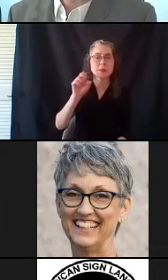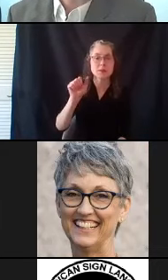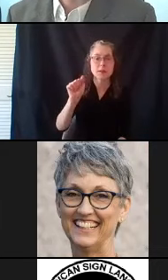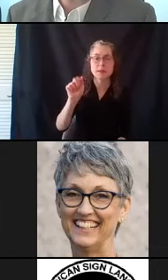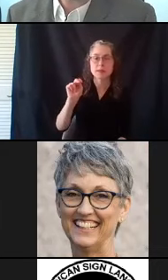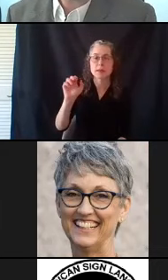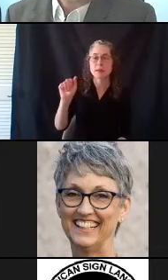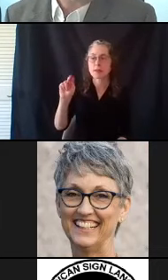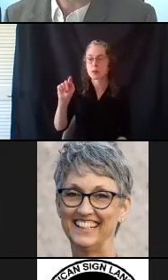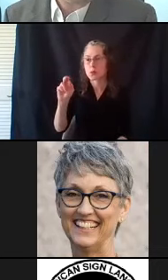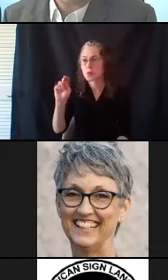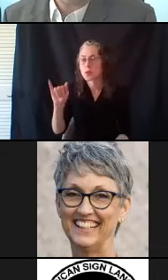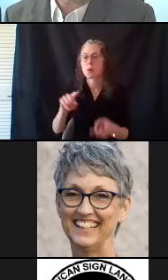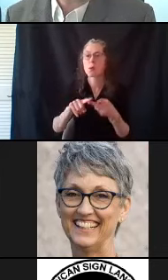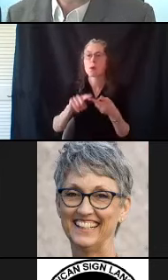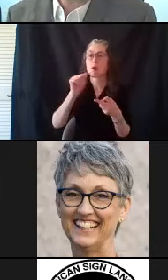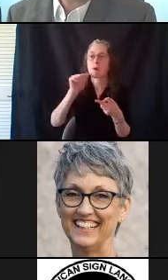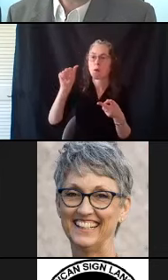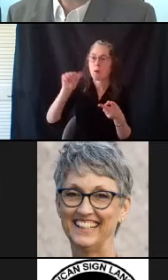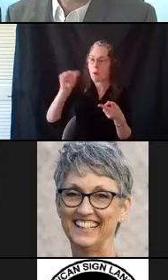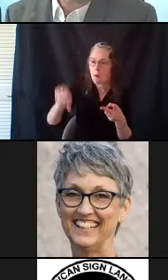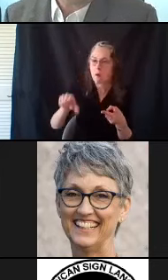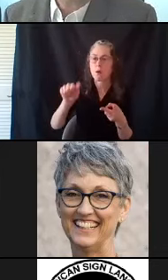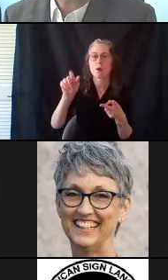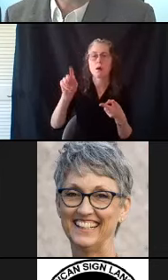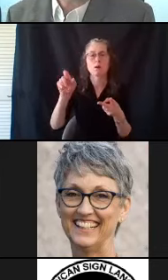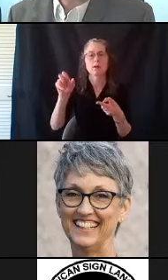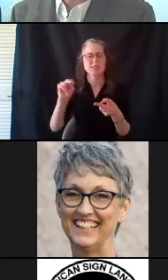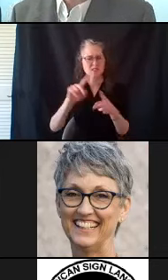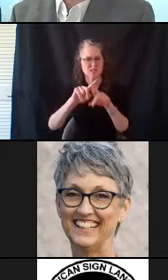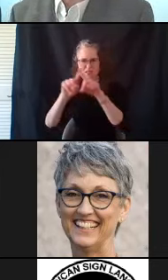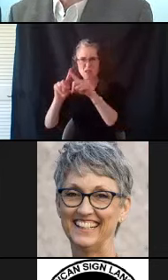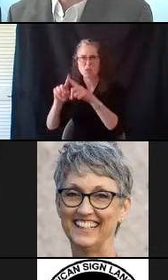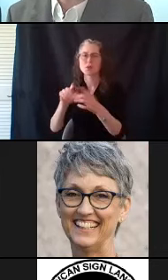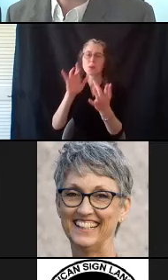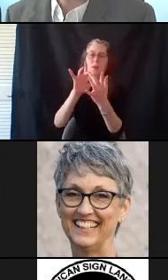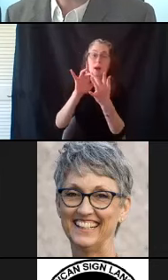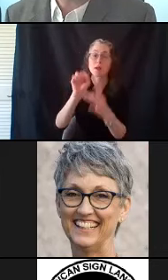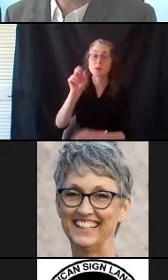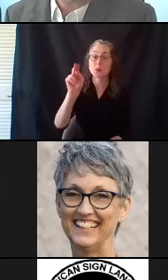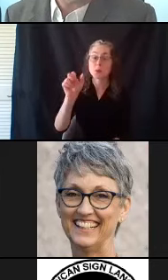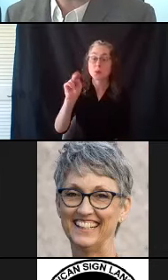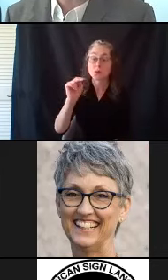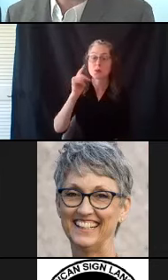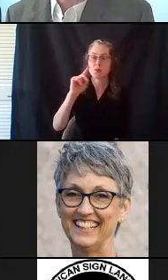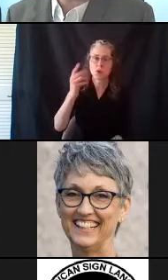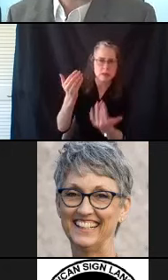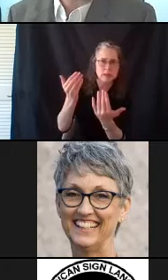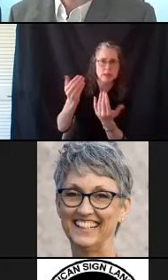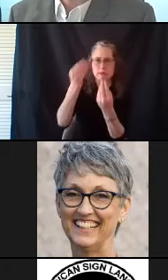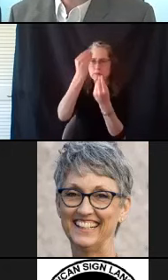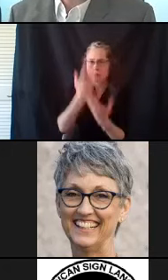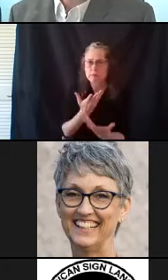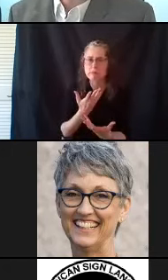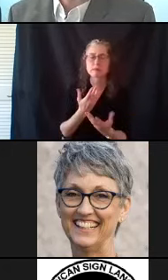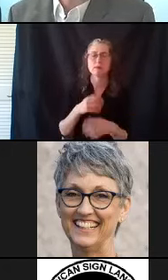communities in Texas, they're already doing it. So, get a hold of Susan and find out, more if you have questions